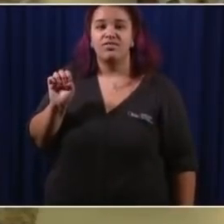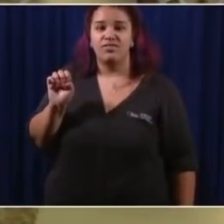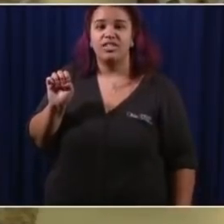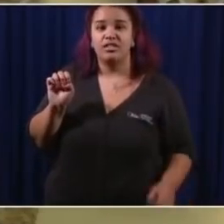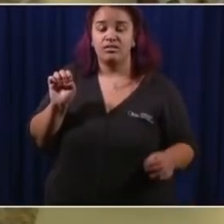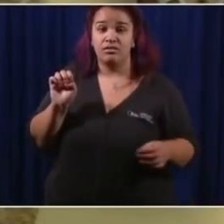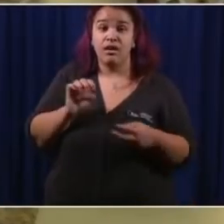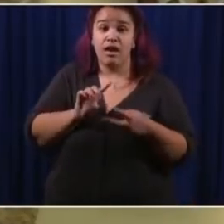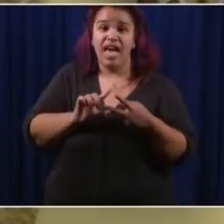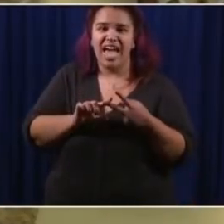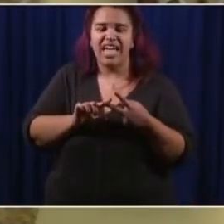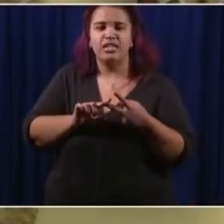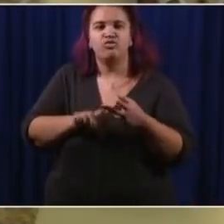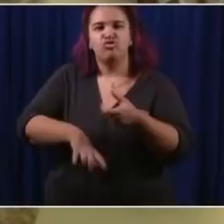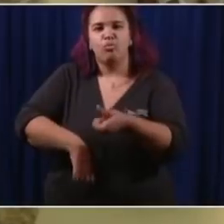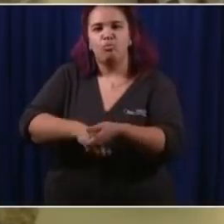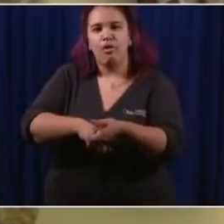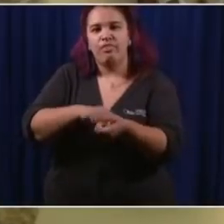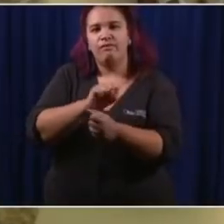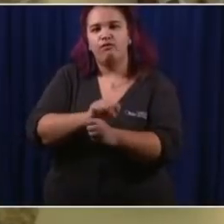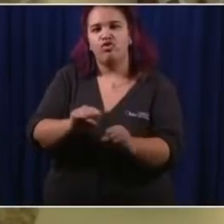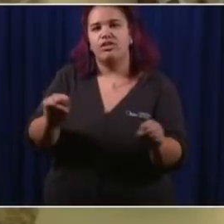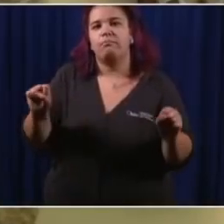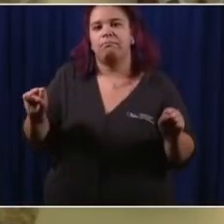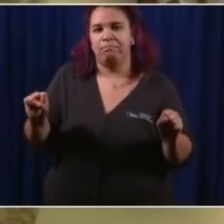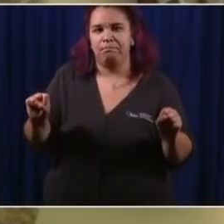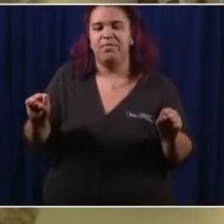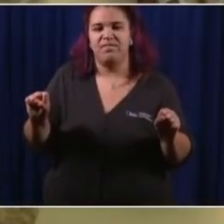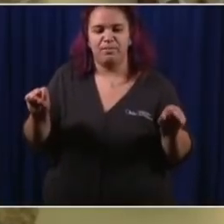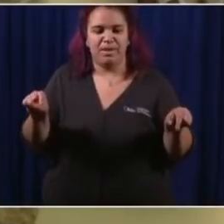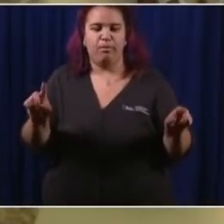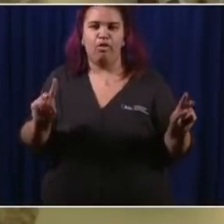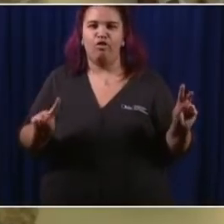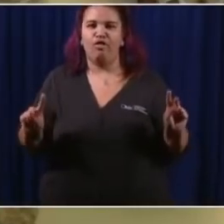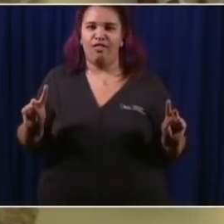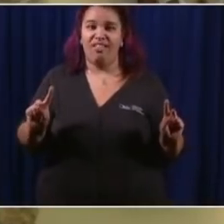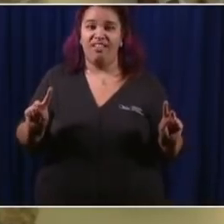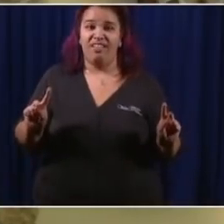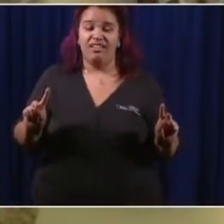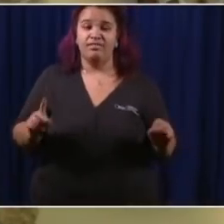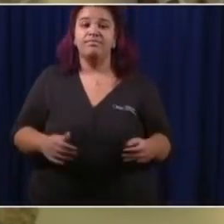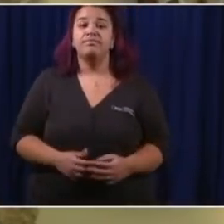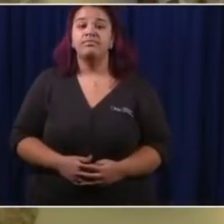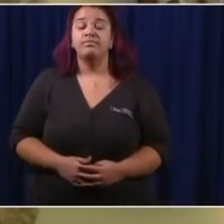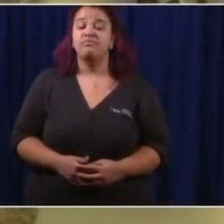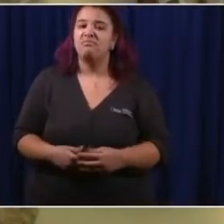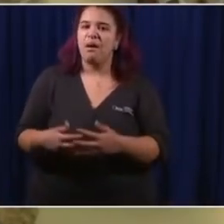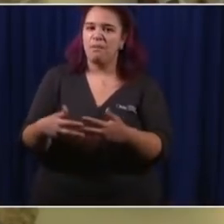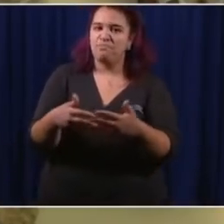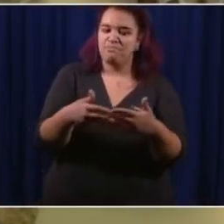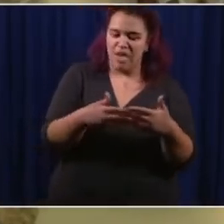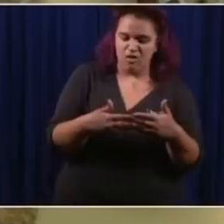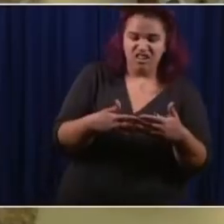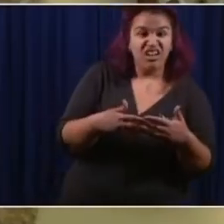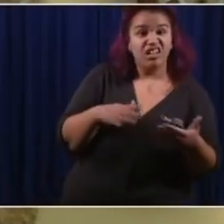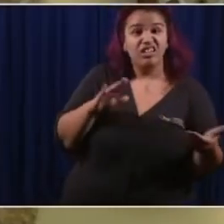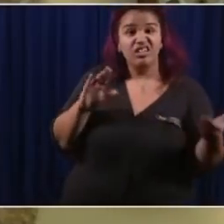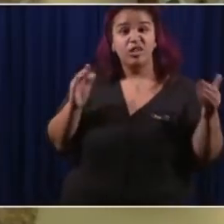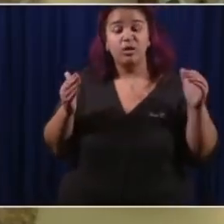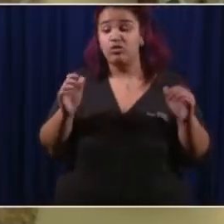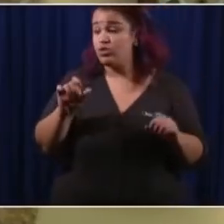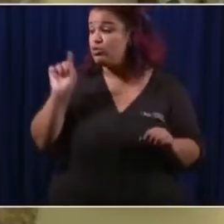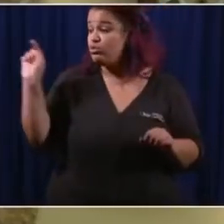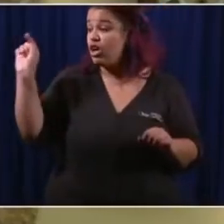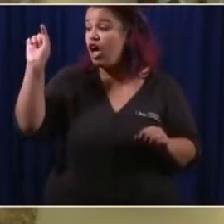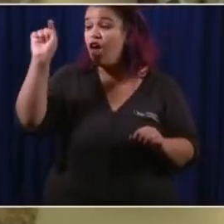people, always, I think it's one of the things that makes us different than other countries, or at least something